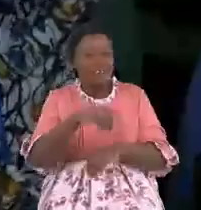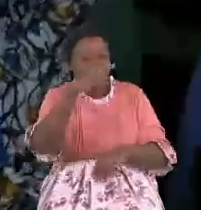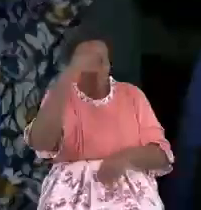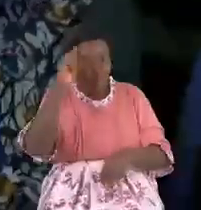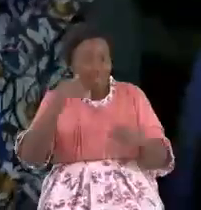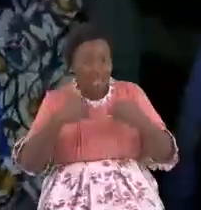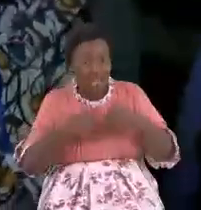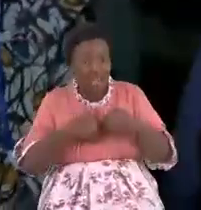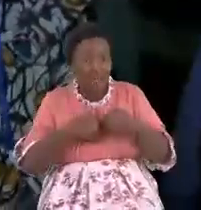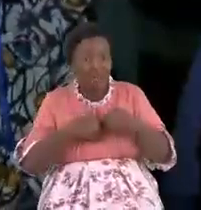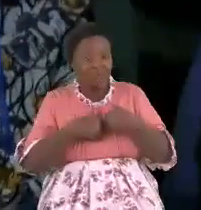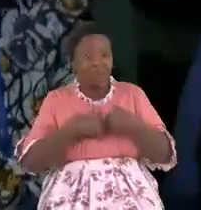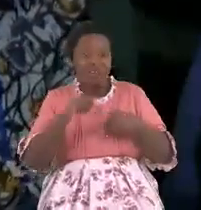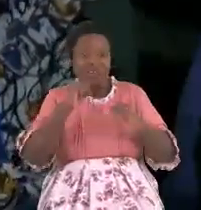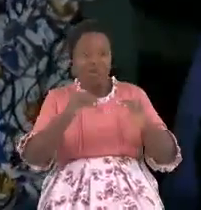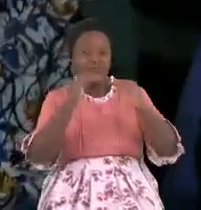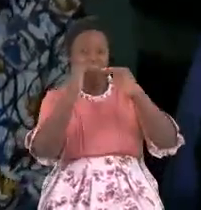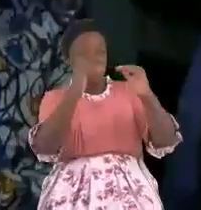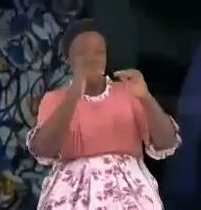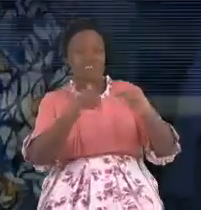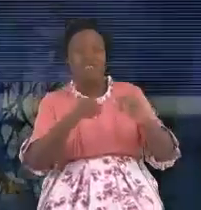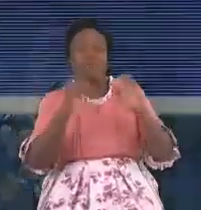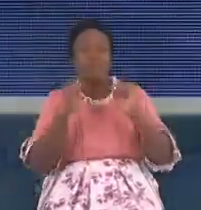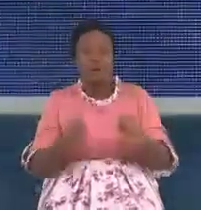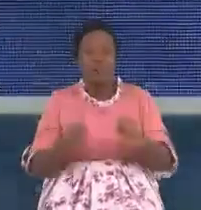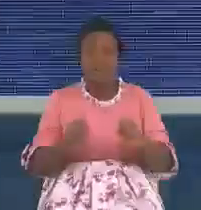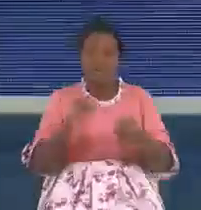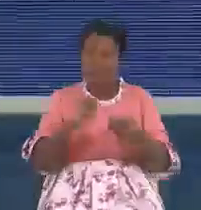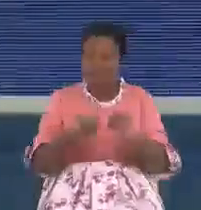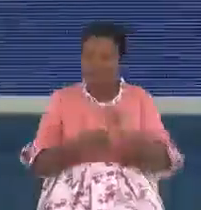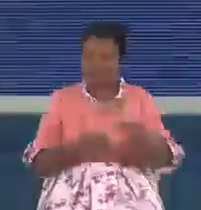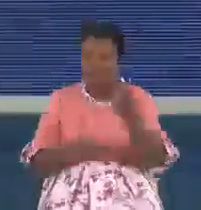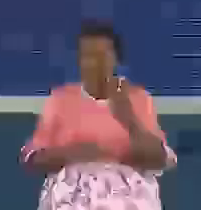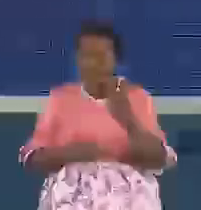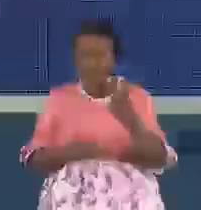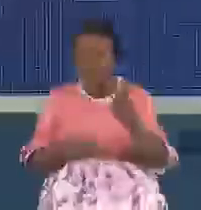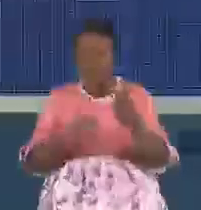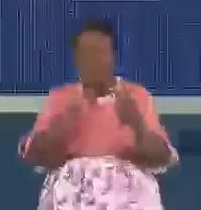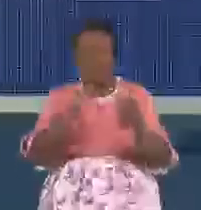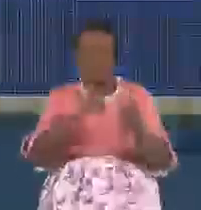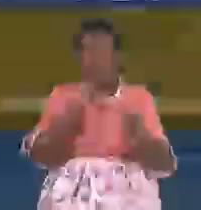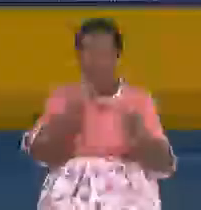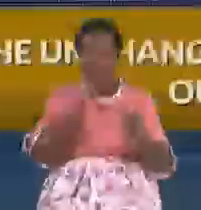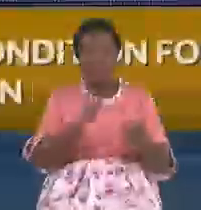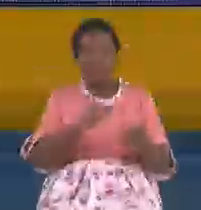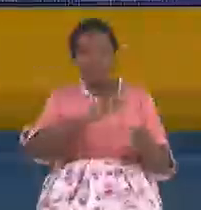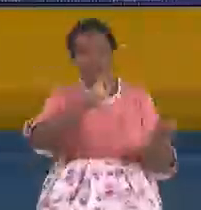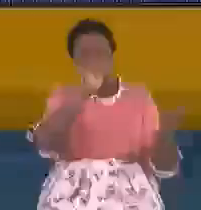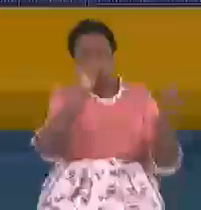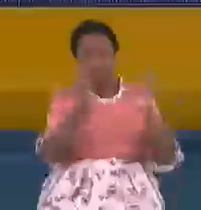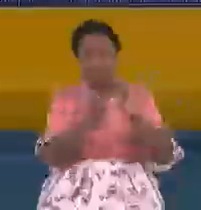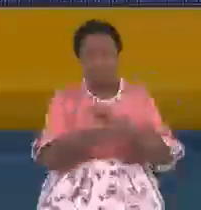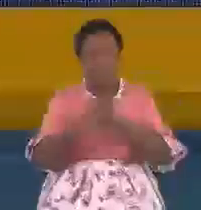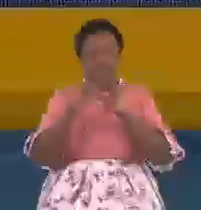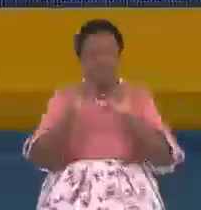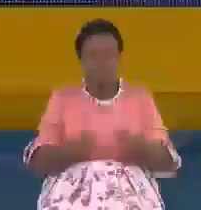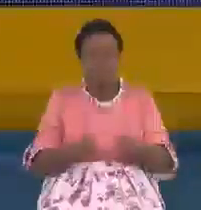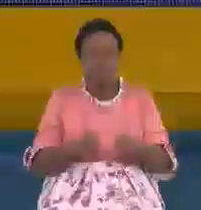has unlimited power number two the unchangeable precondition